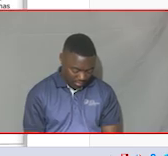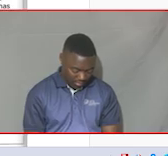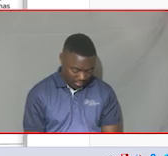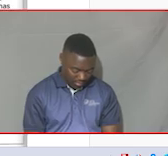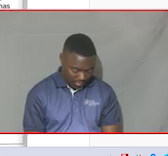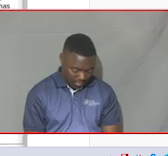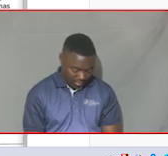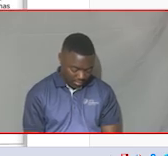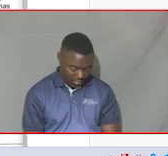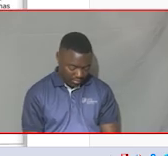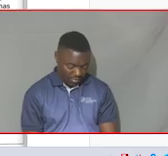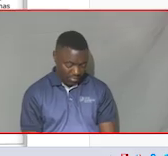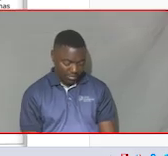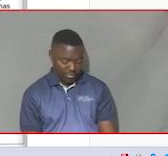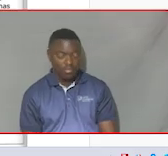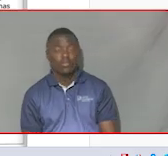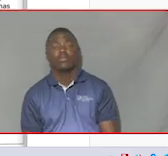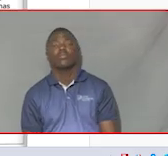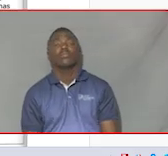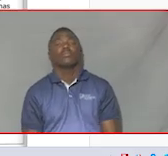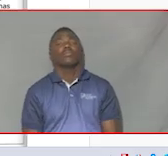Right, people, let's quickly have a look here.